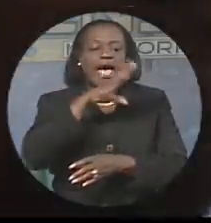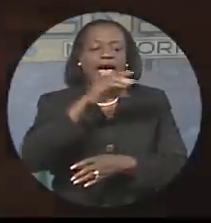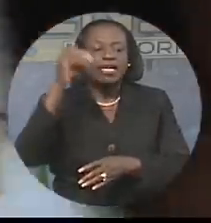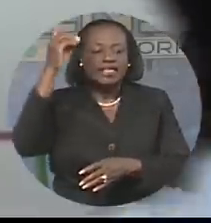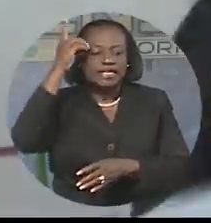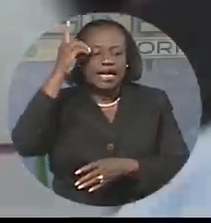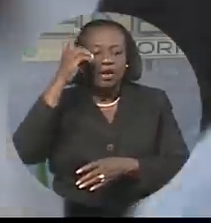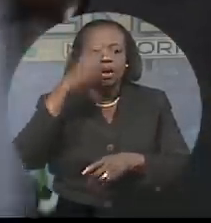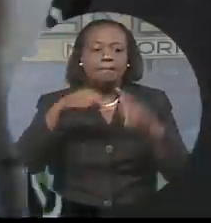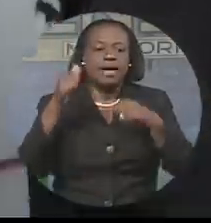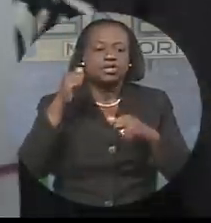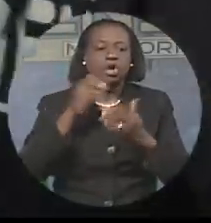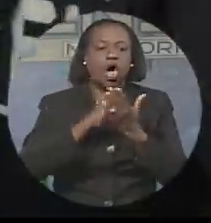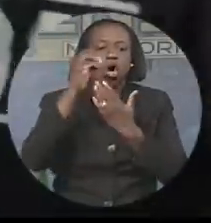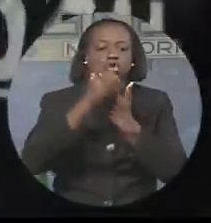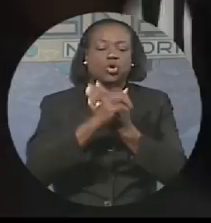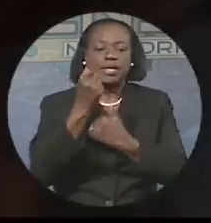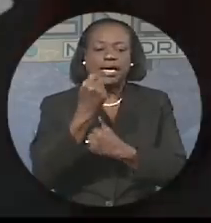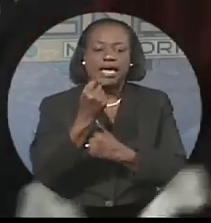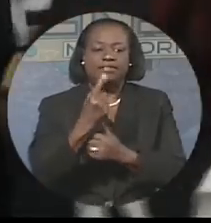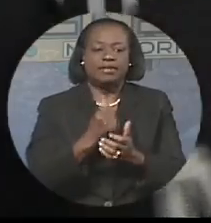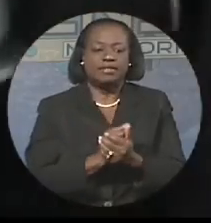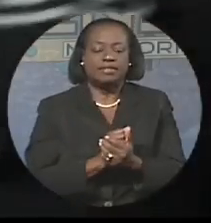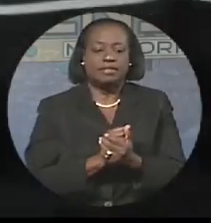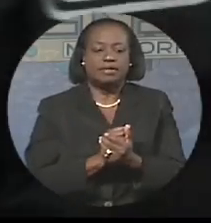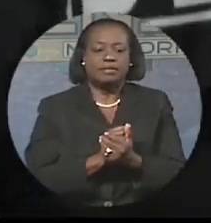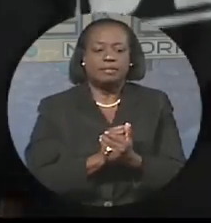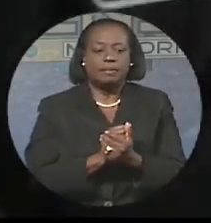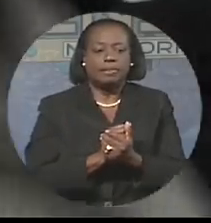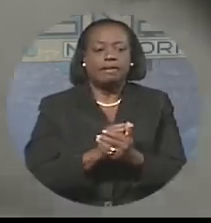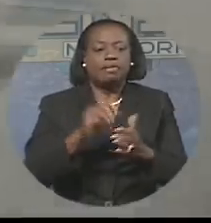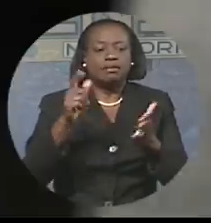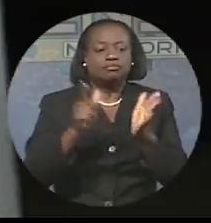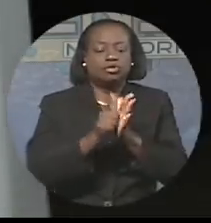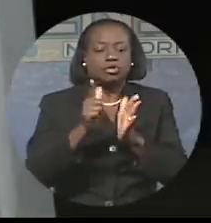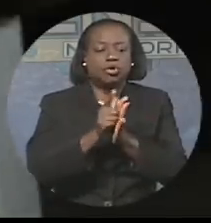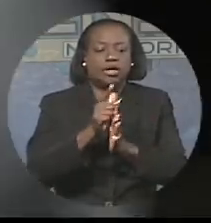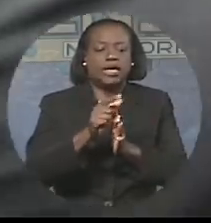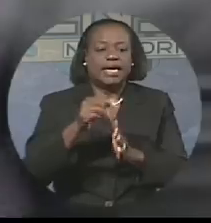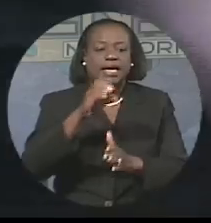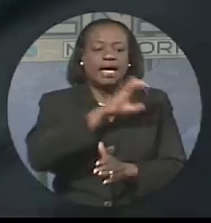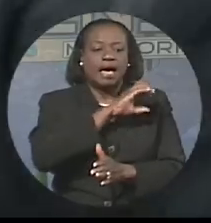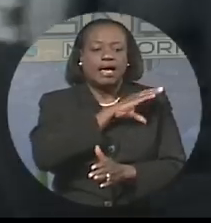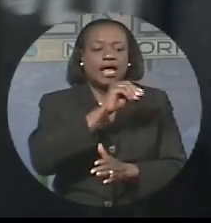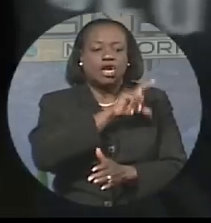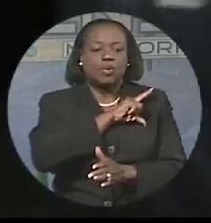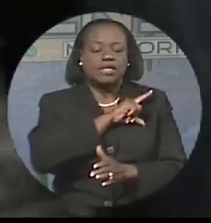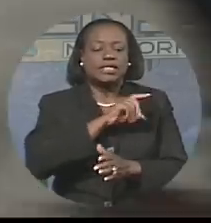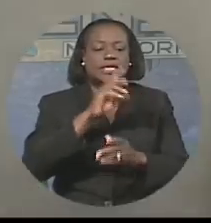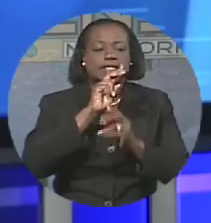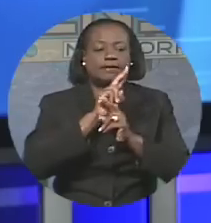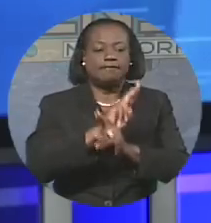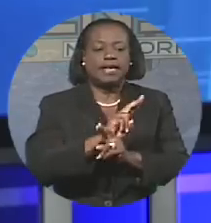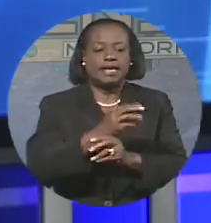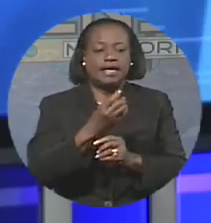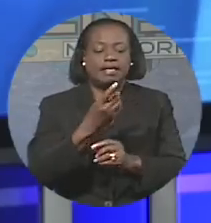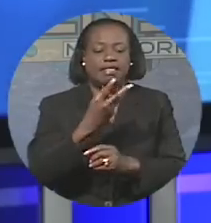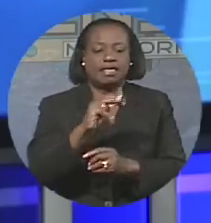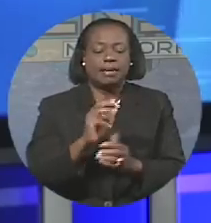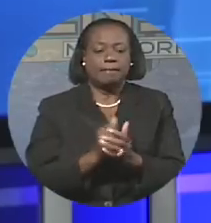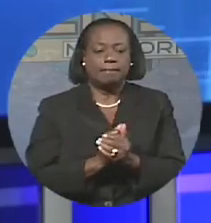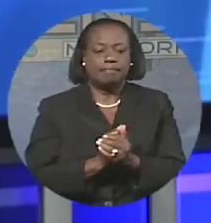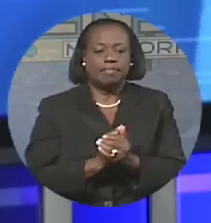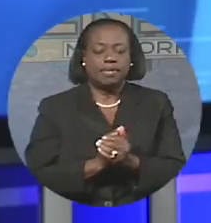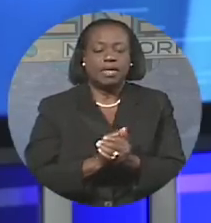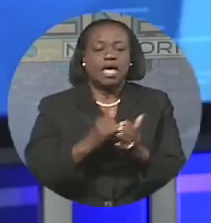on October 11th. Attorney Ian Coggle and Tonic Lewis are defending them. Fern Carey, ZNS Network News. It